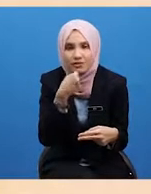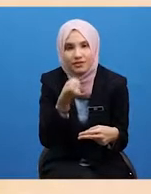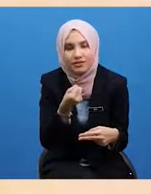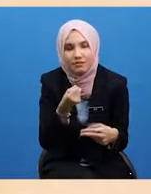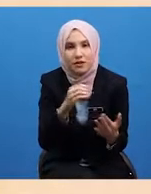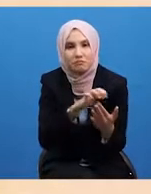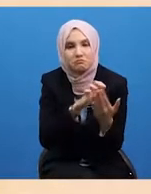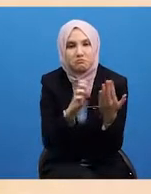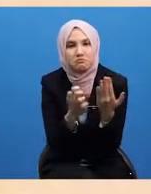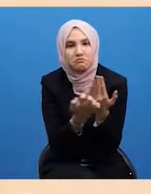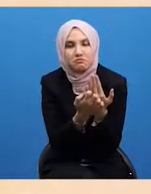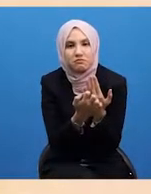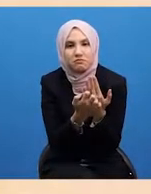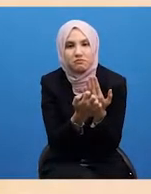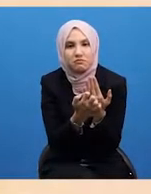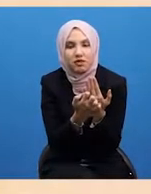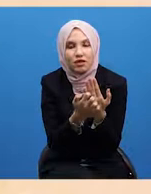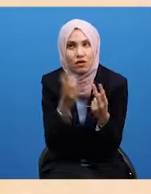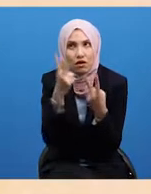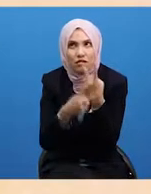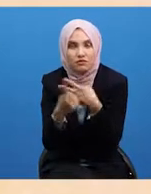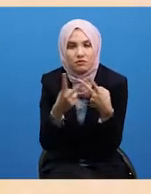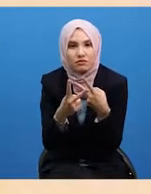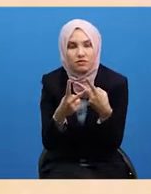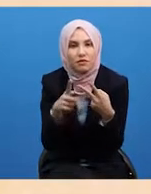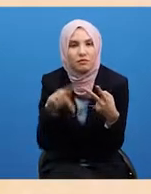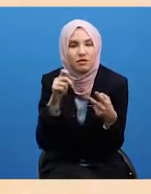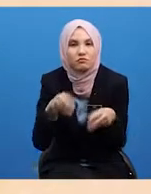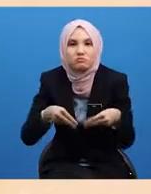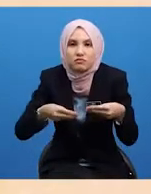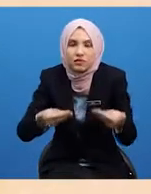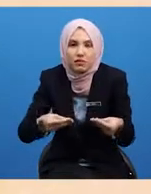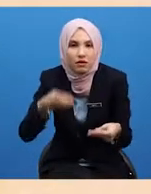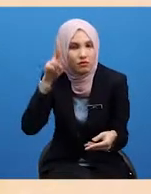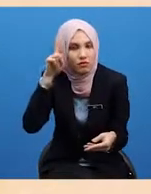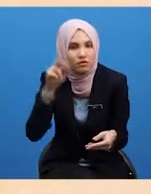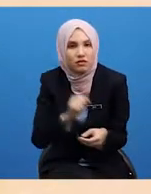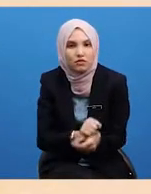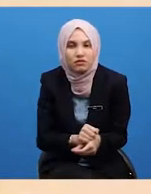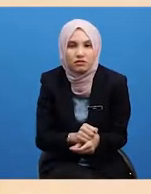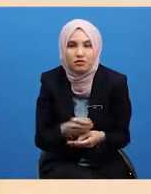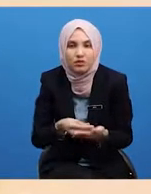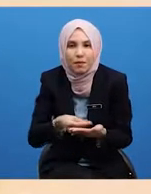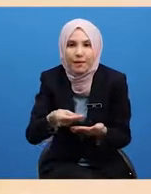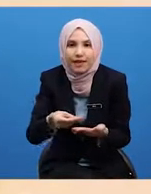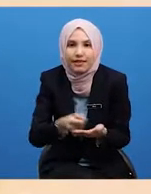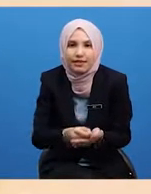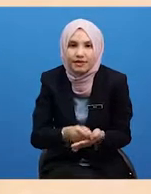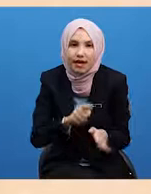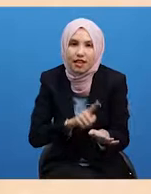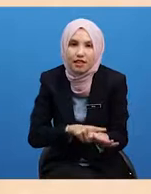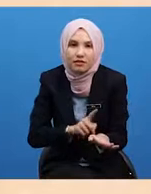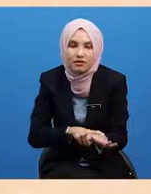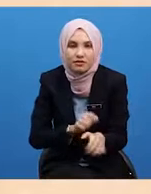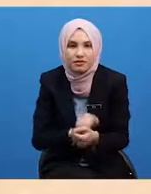that day, Ike Lewis had visited Pa to tell Pa about Richard spending a lot of time with Hannah